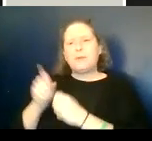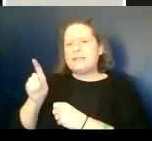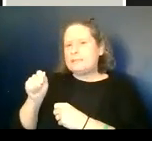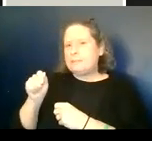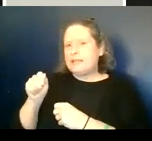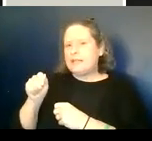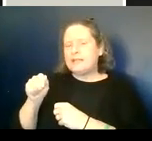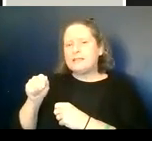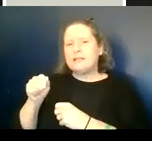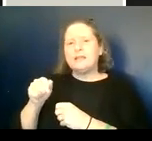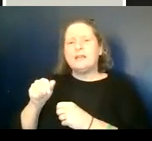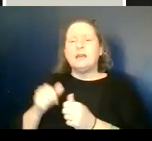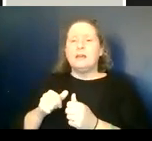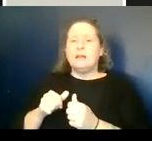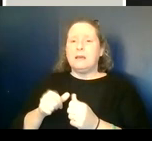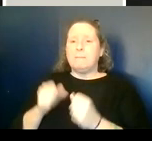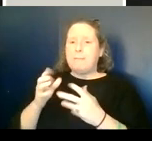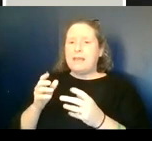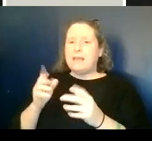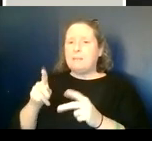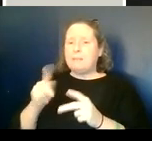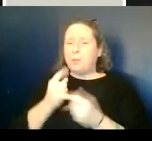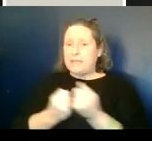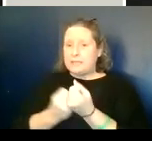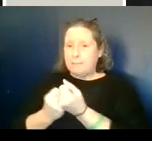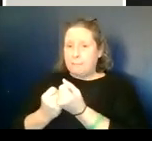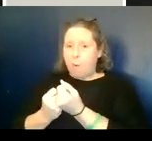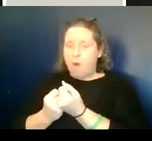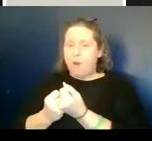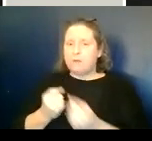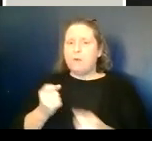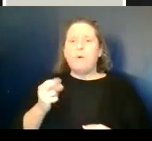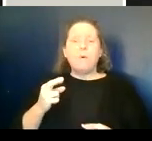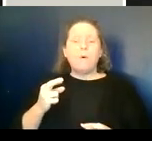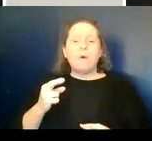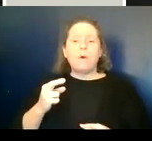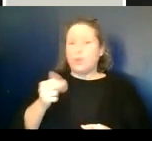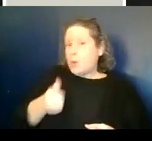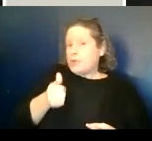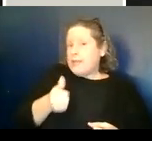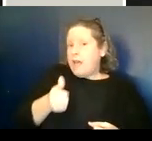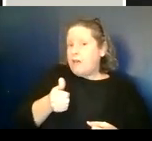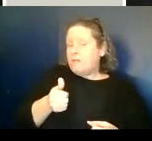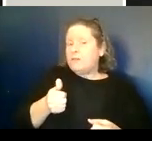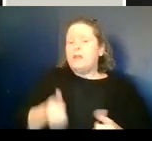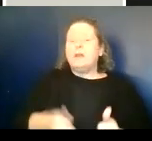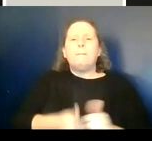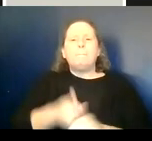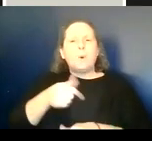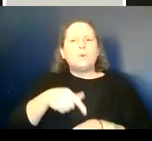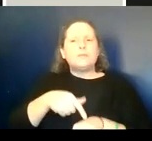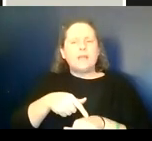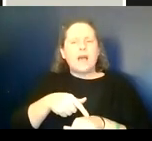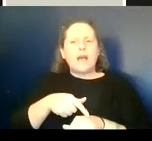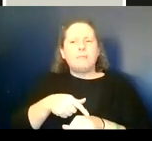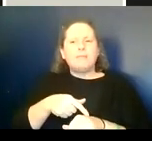individuals that we support, whether it's or people, whether it's yourself, most assaults occur between people